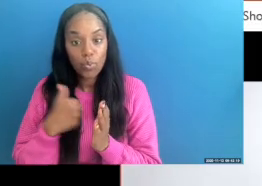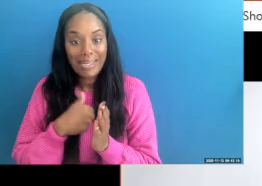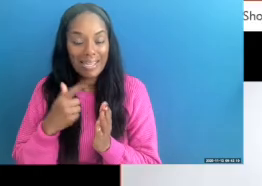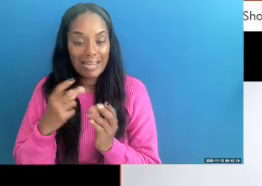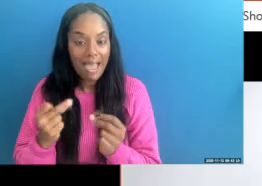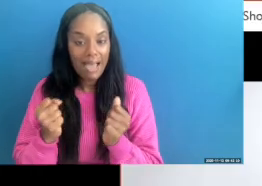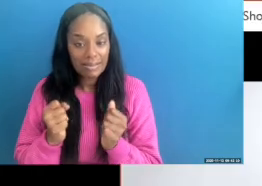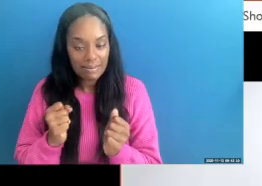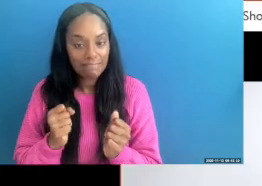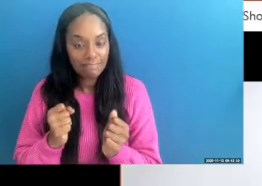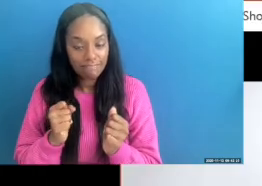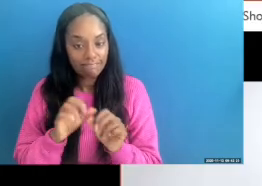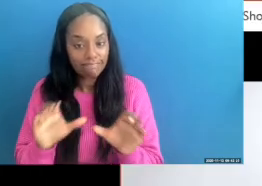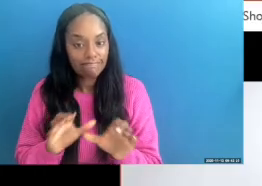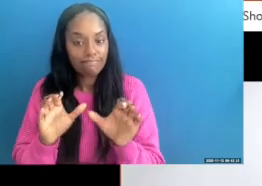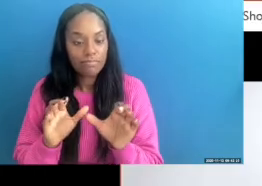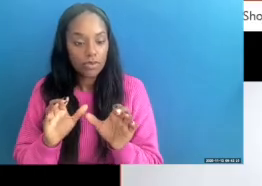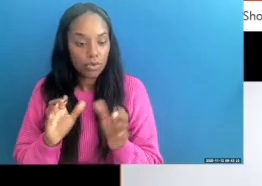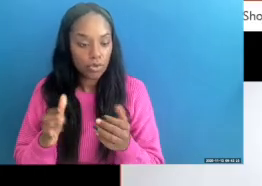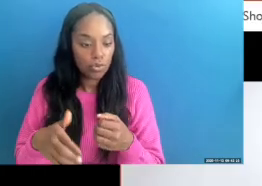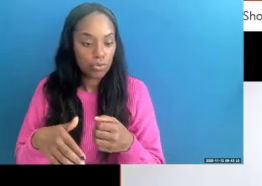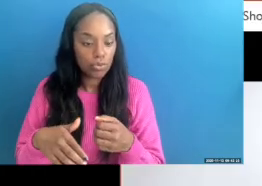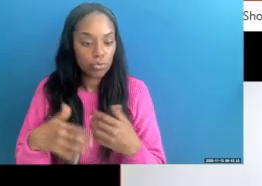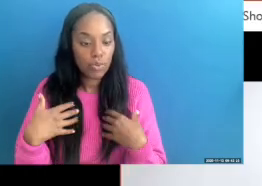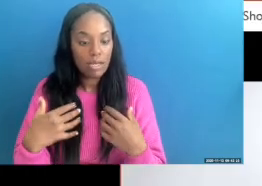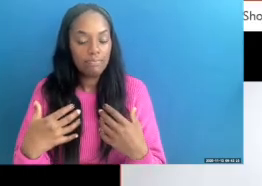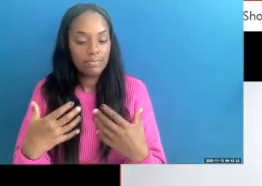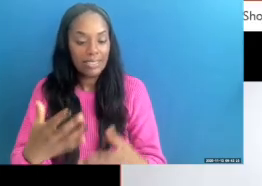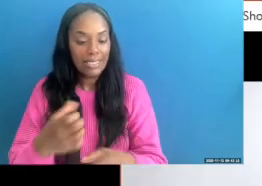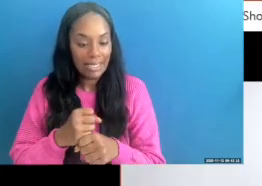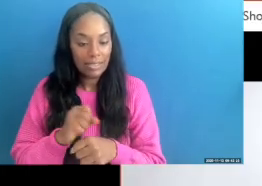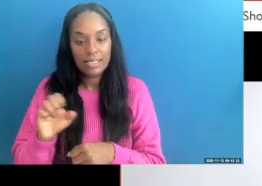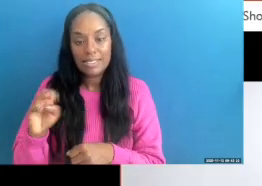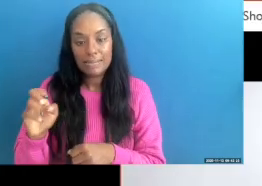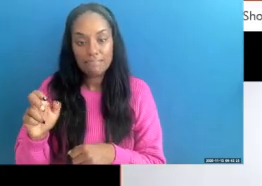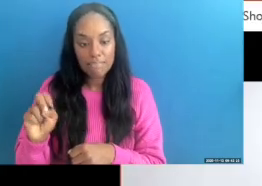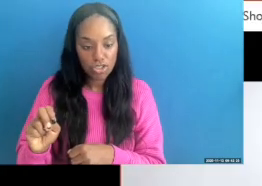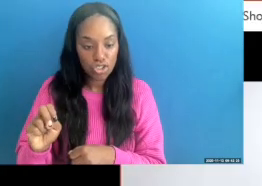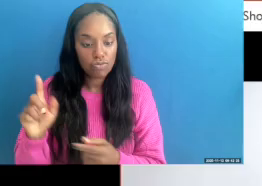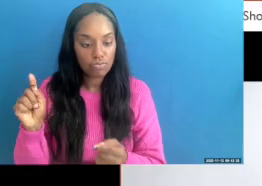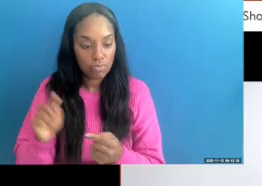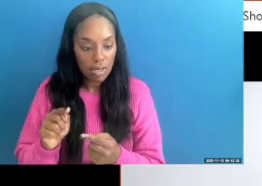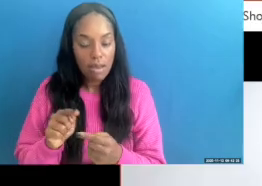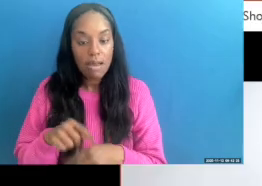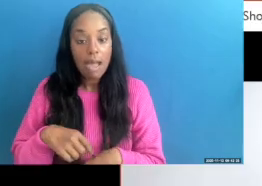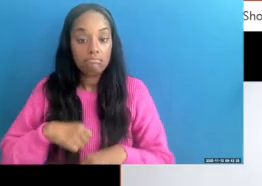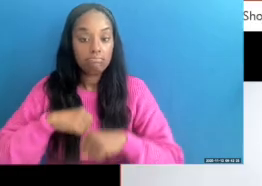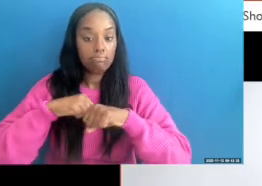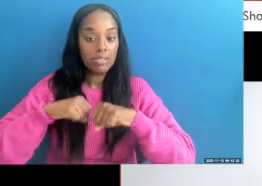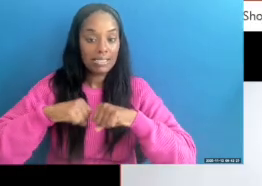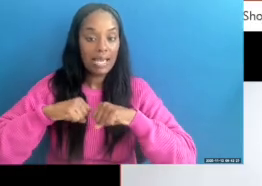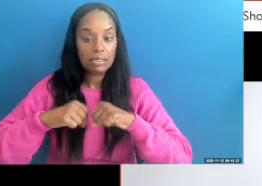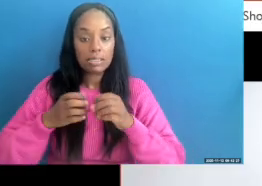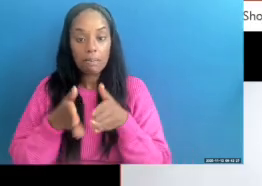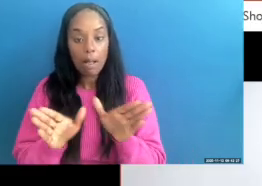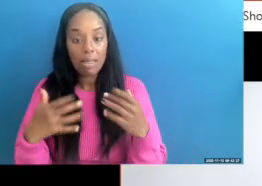to recover these emission reductions and protect public health. So I see every challenge as an opportunity,